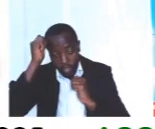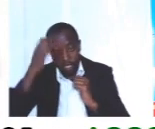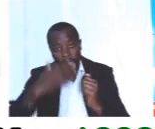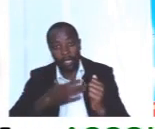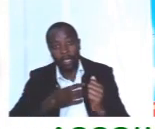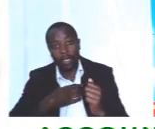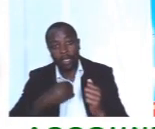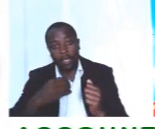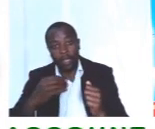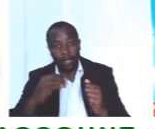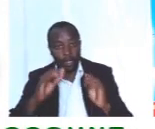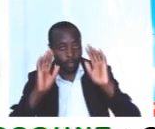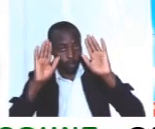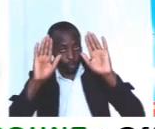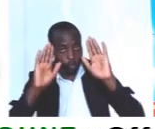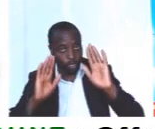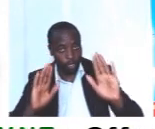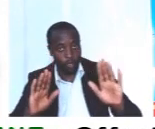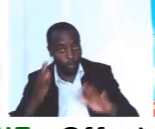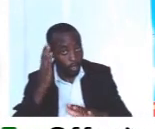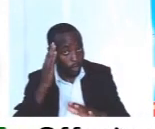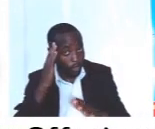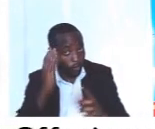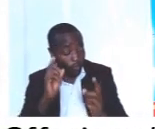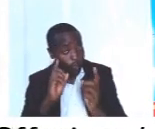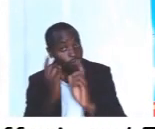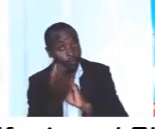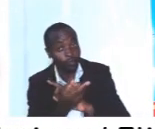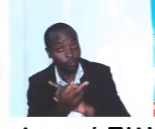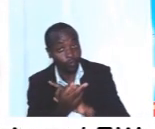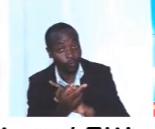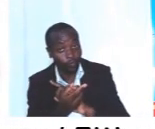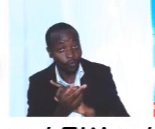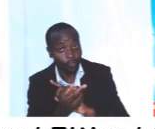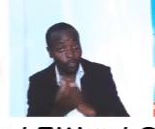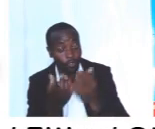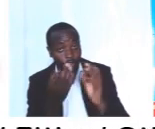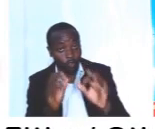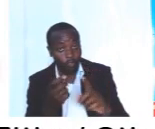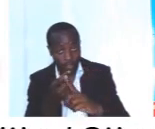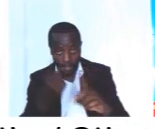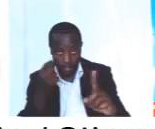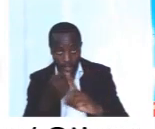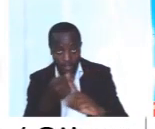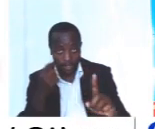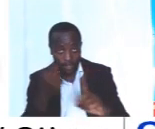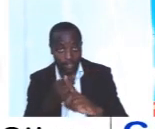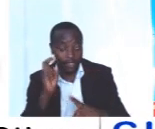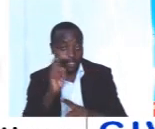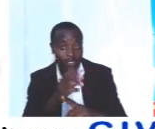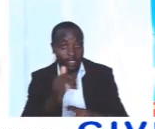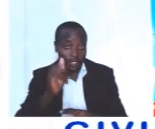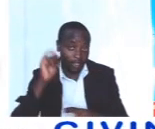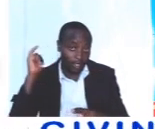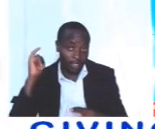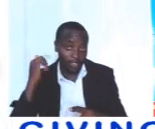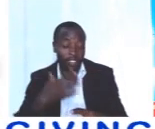important we also distinguish between testing, which was covered yesterday, and chastening